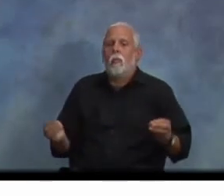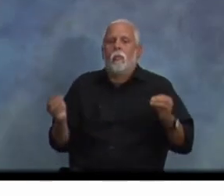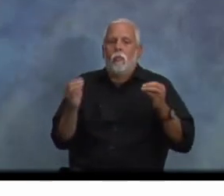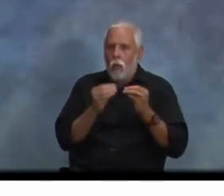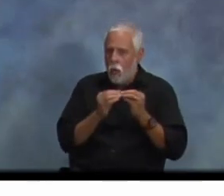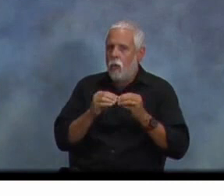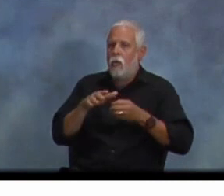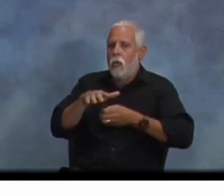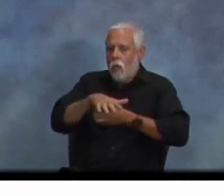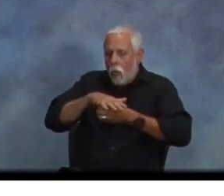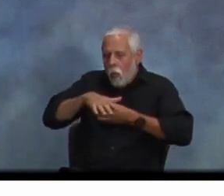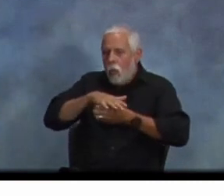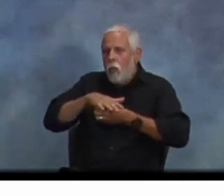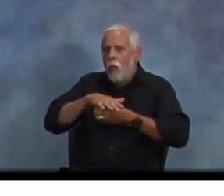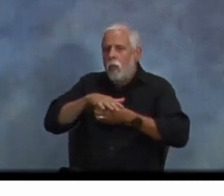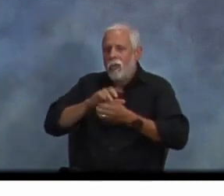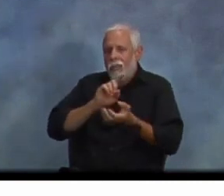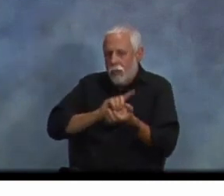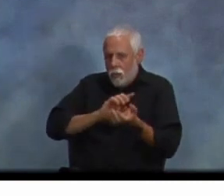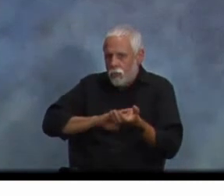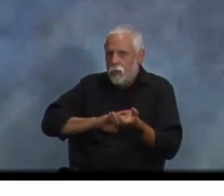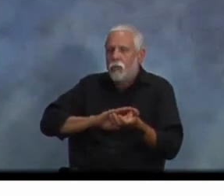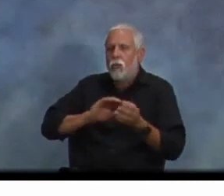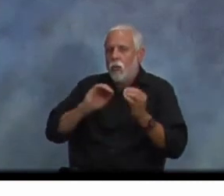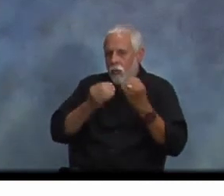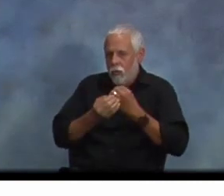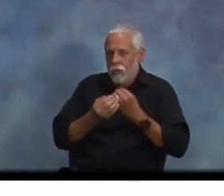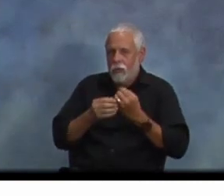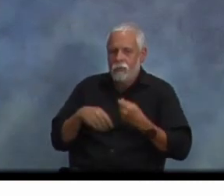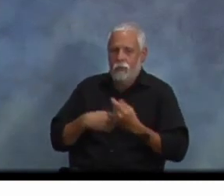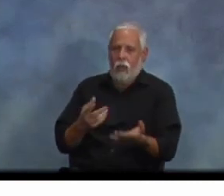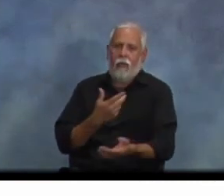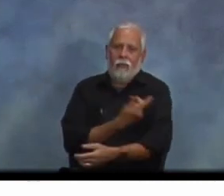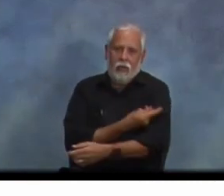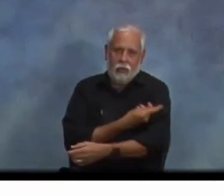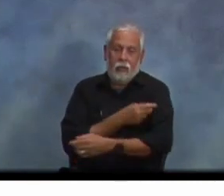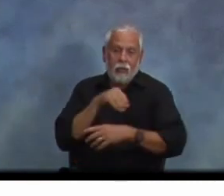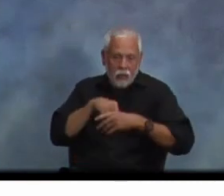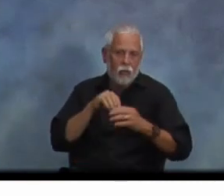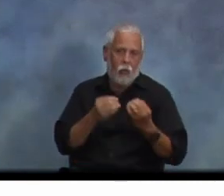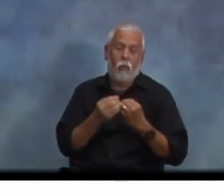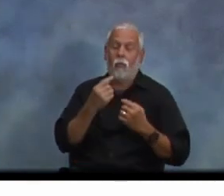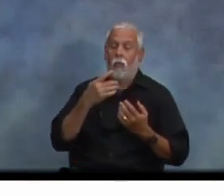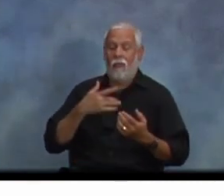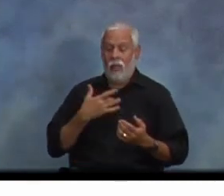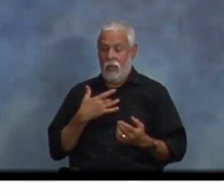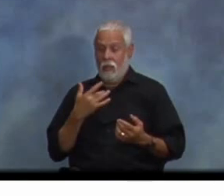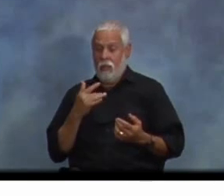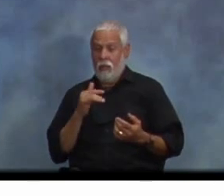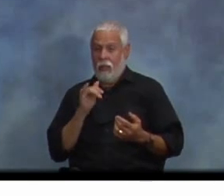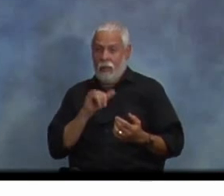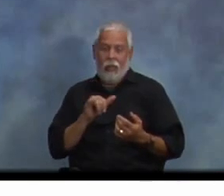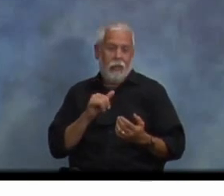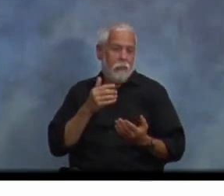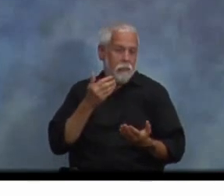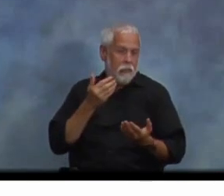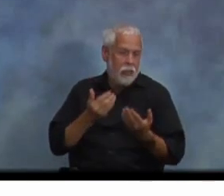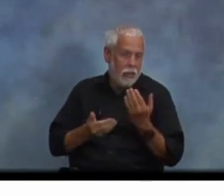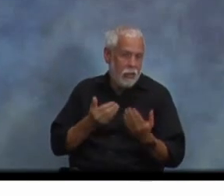more local providers who are giving out vaccine in office, which we think may